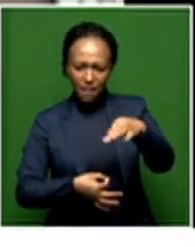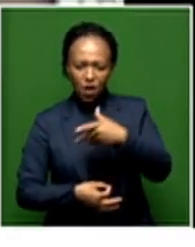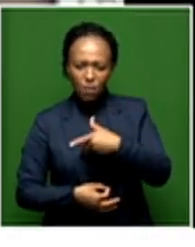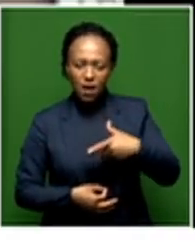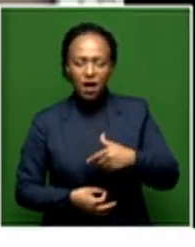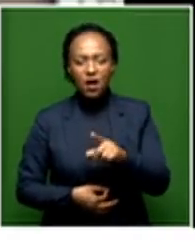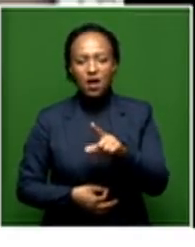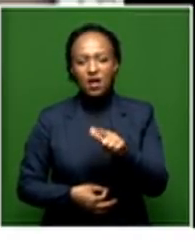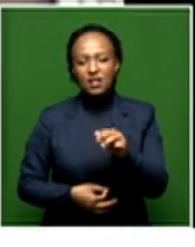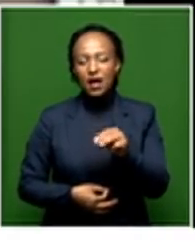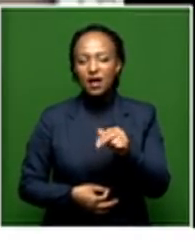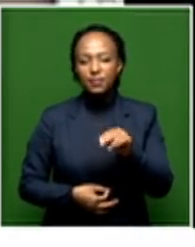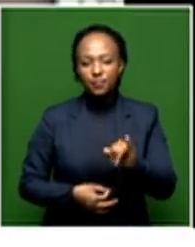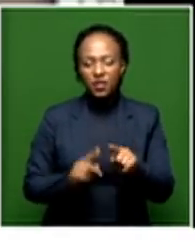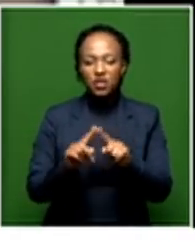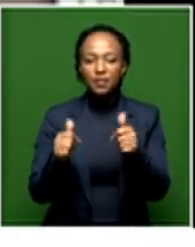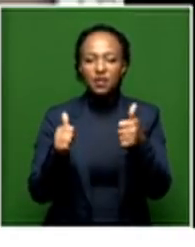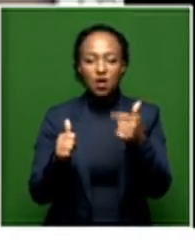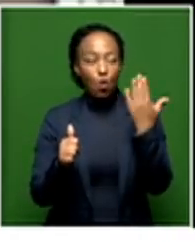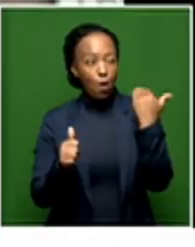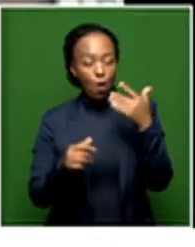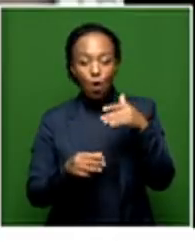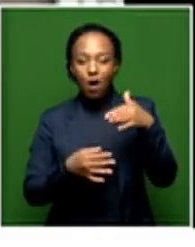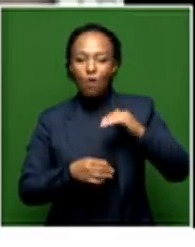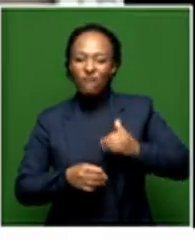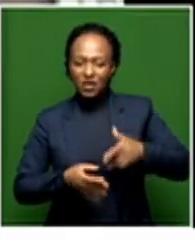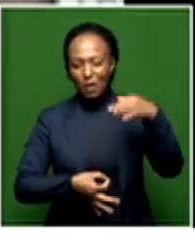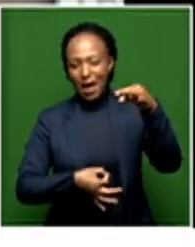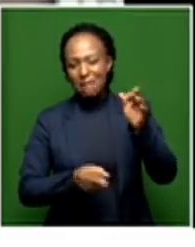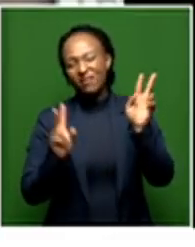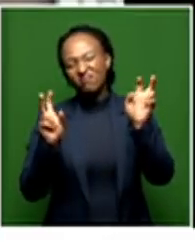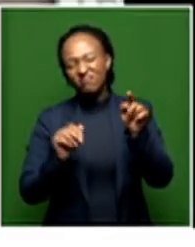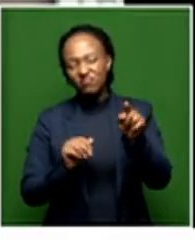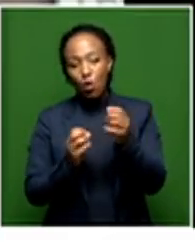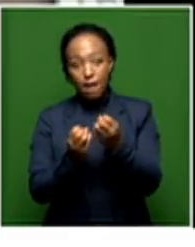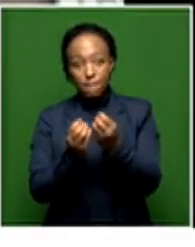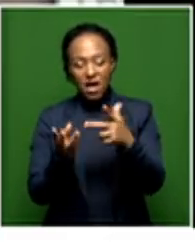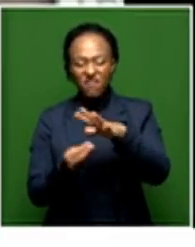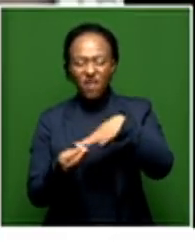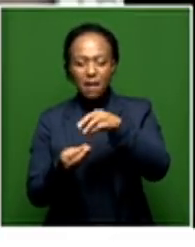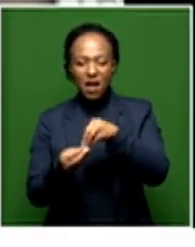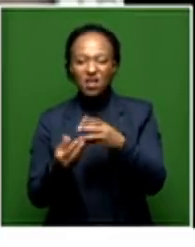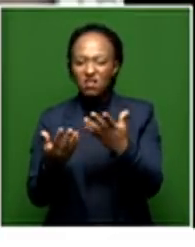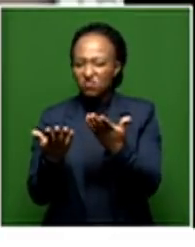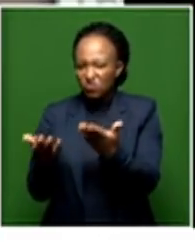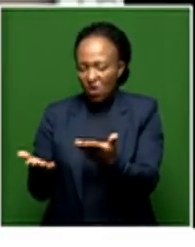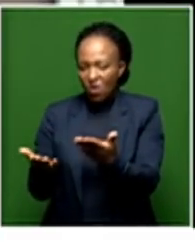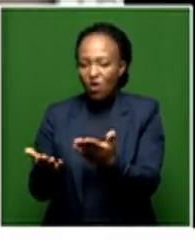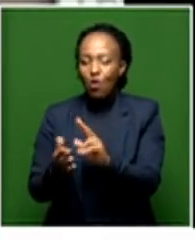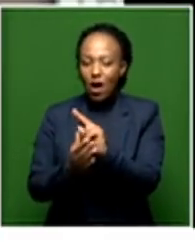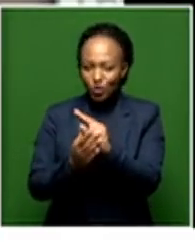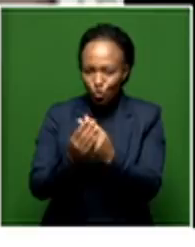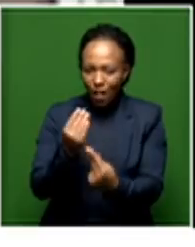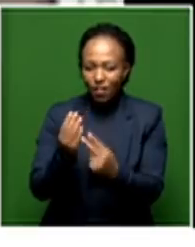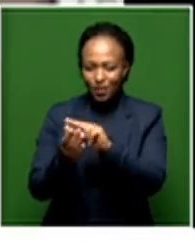his many wives. That was a very classic situation for most families. So this dualism,